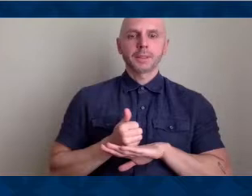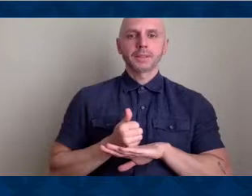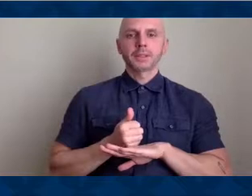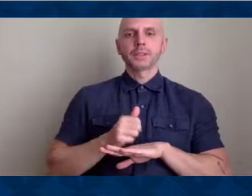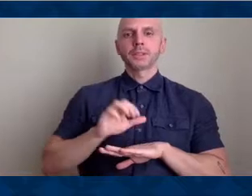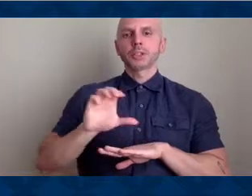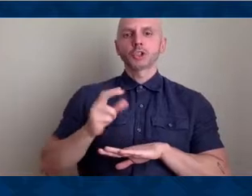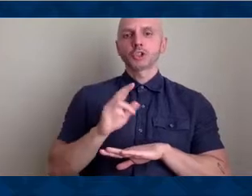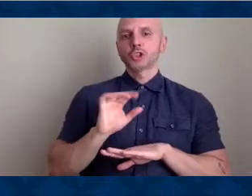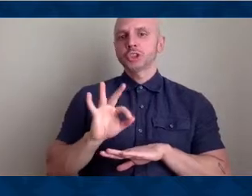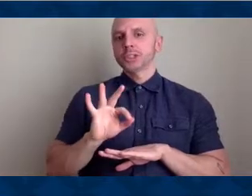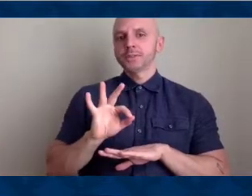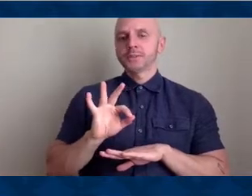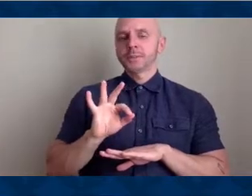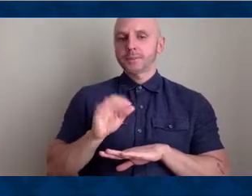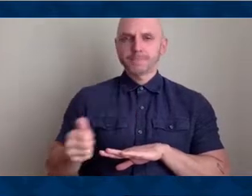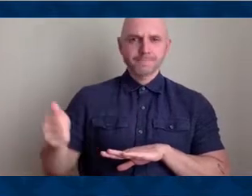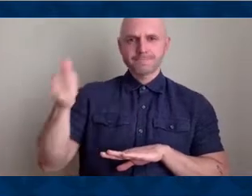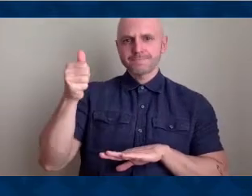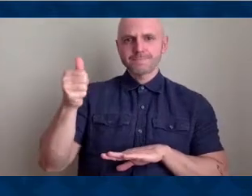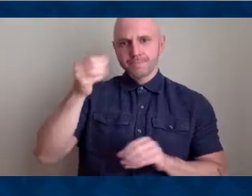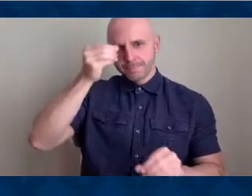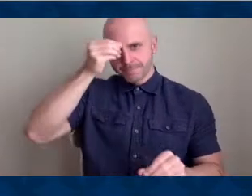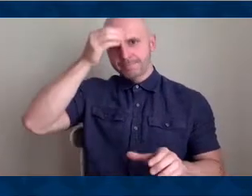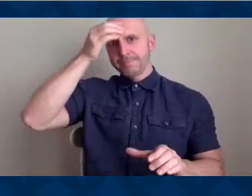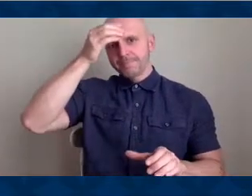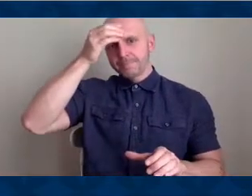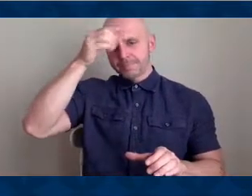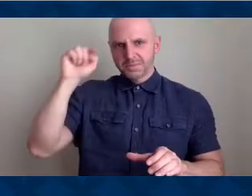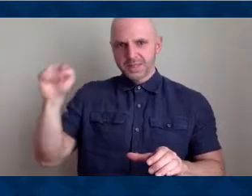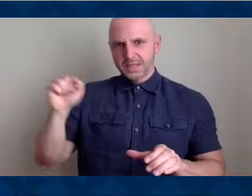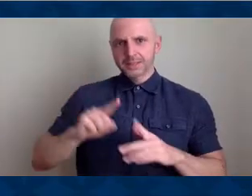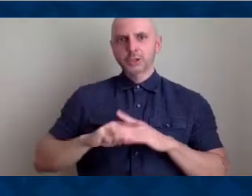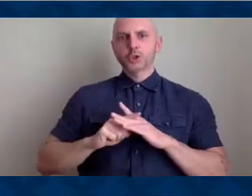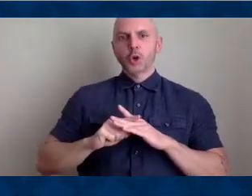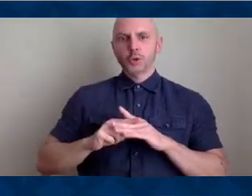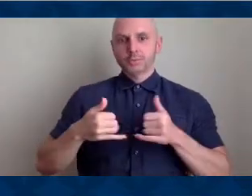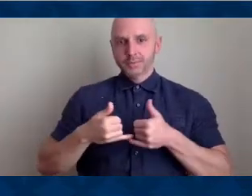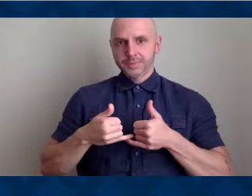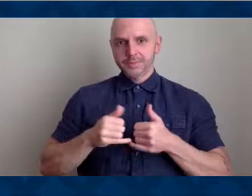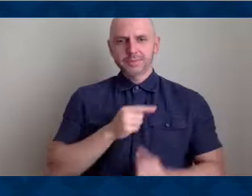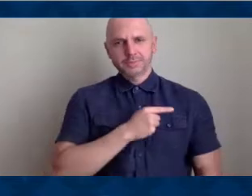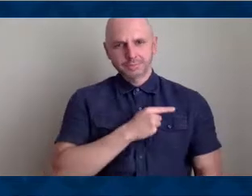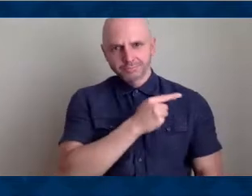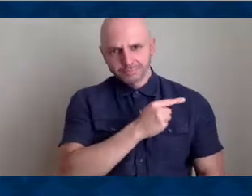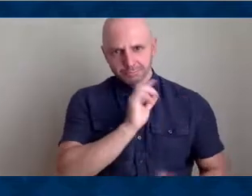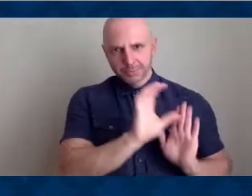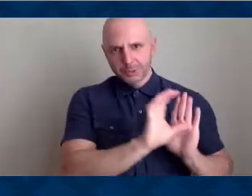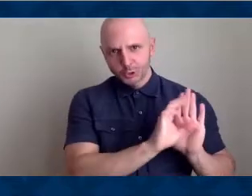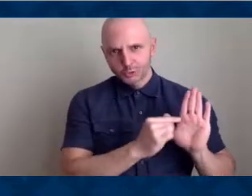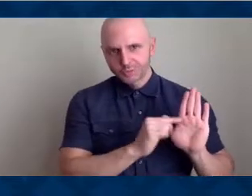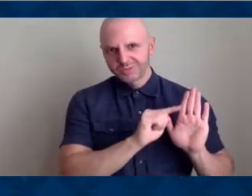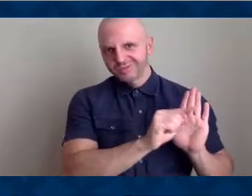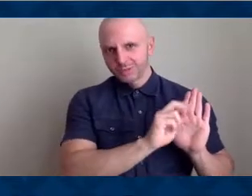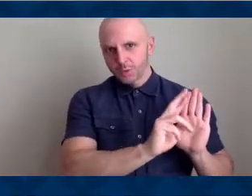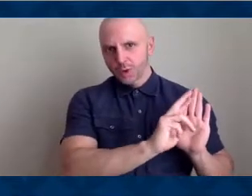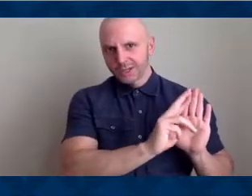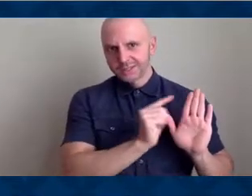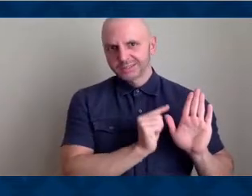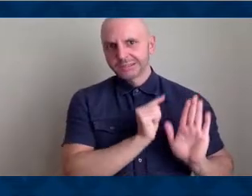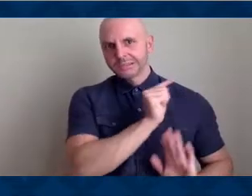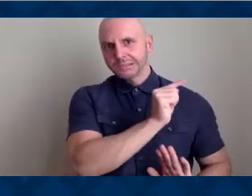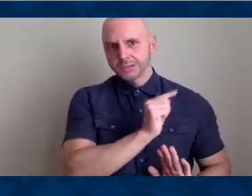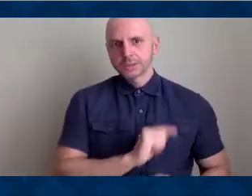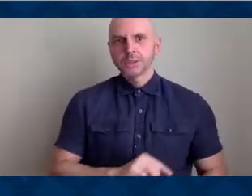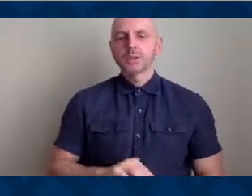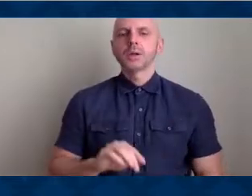Knowledge Initiative. On the far right is me, and then next to me is Mark Dockstader, who's a member of the